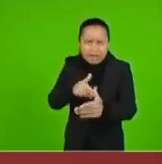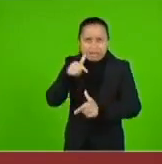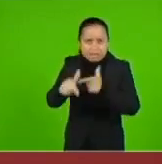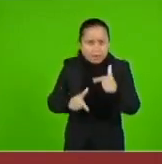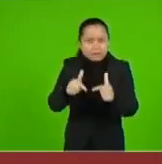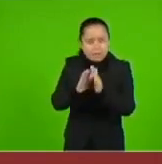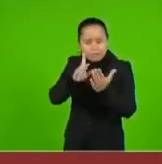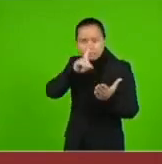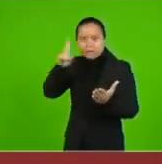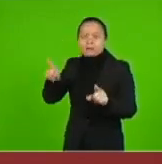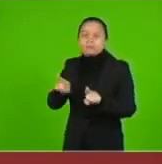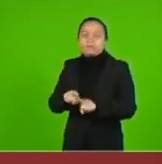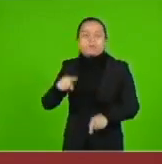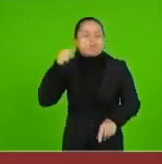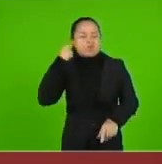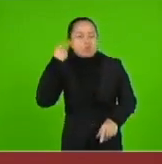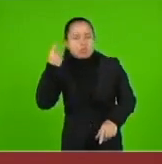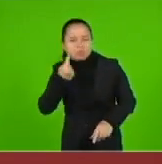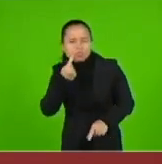all the ones who need it.